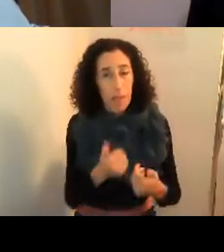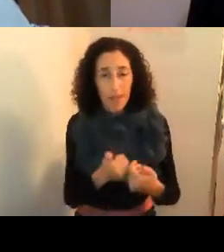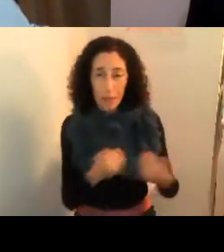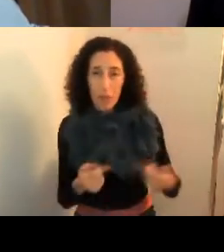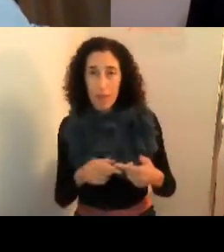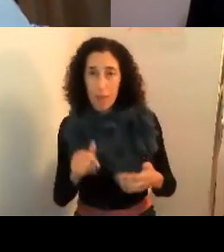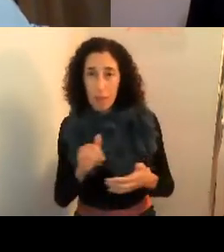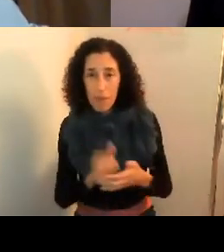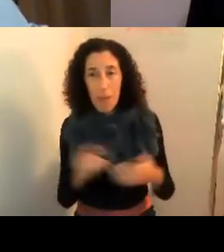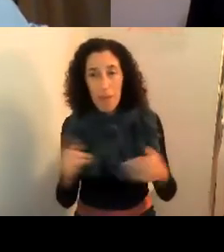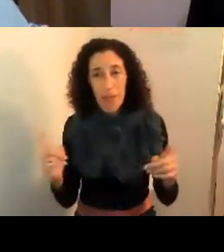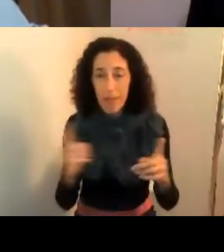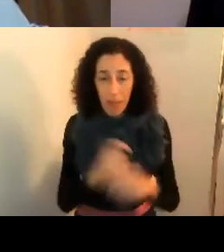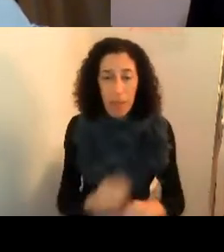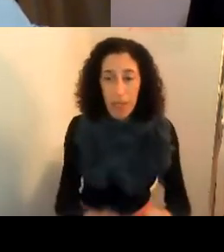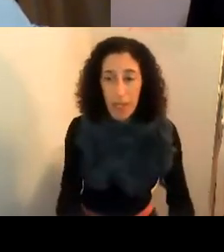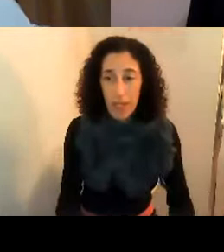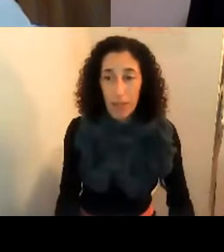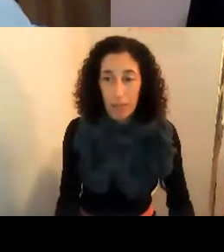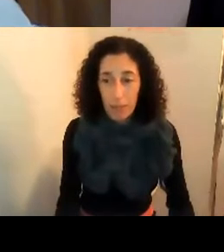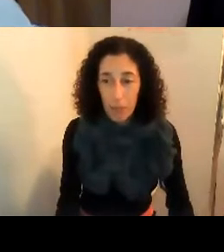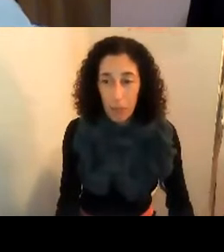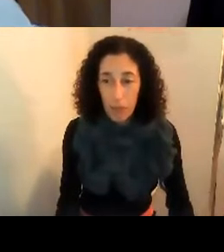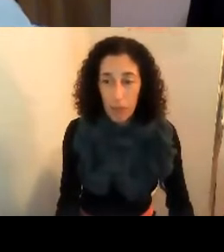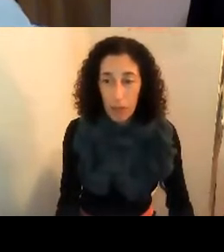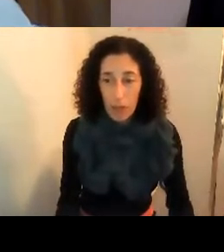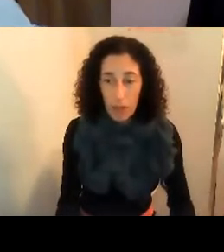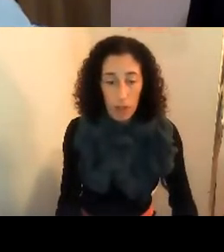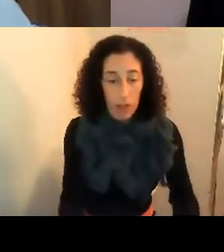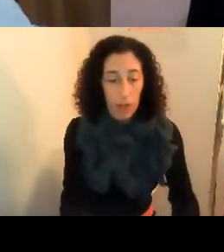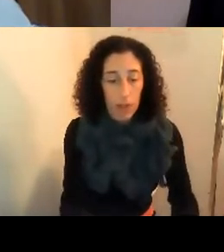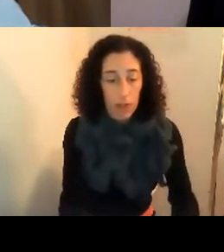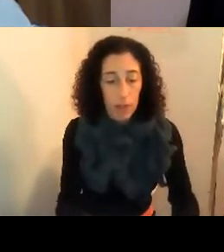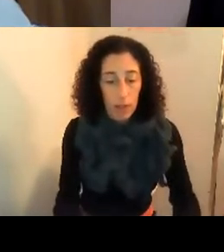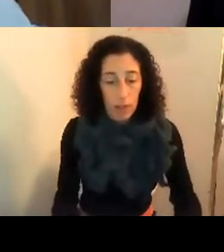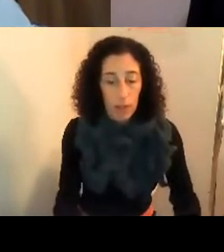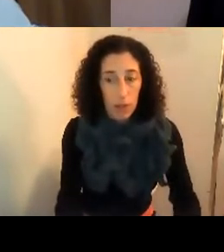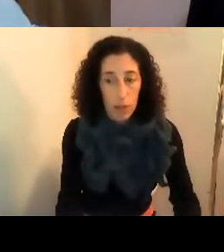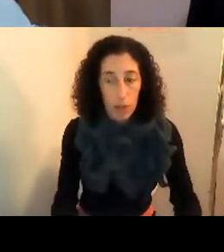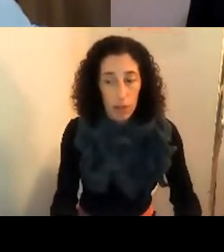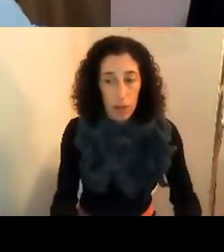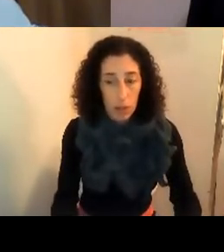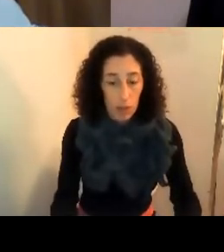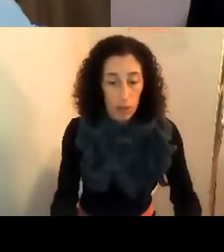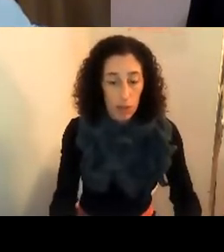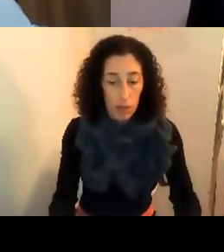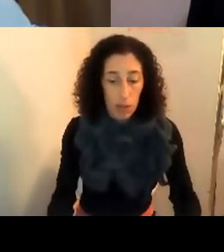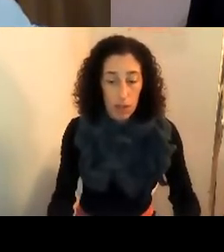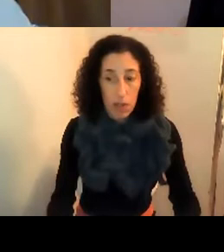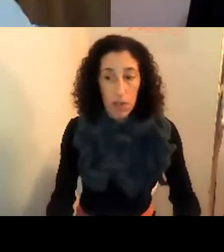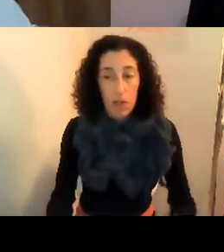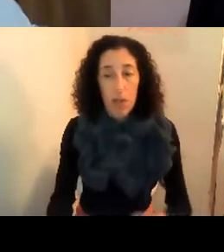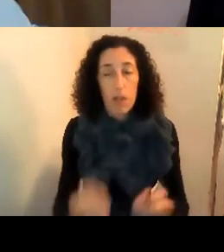taking time, trying not to be, you know, distracted and taking care